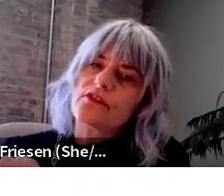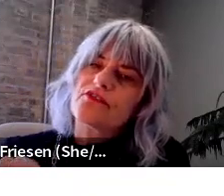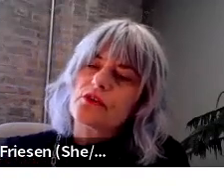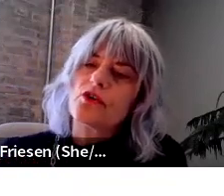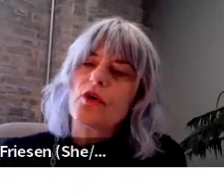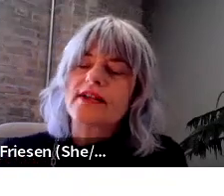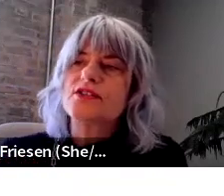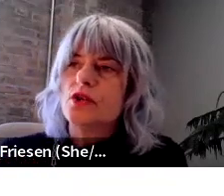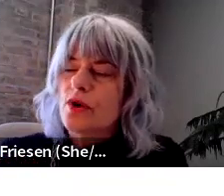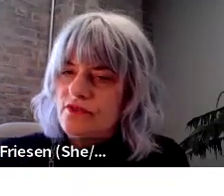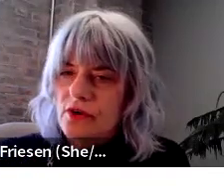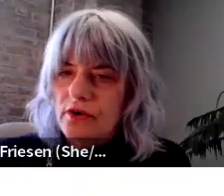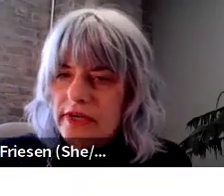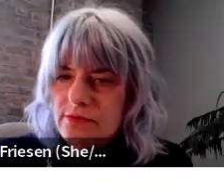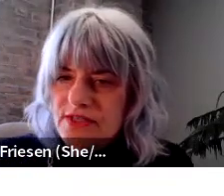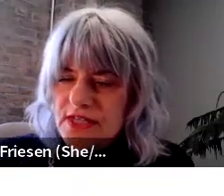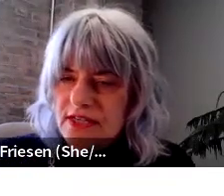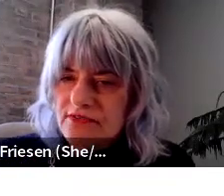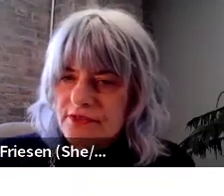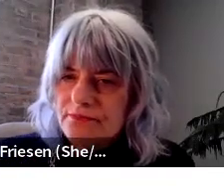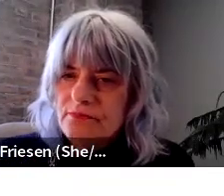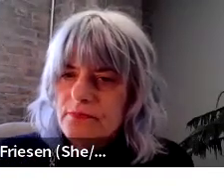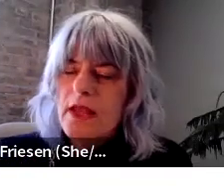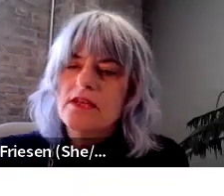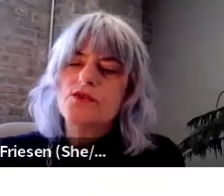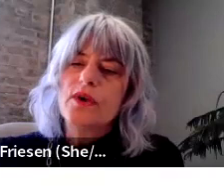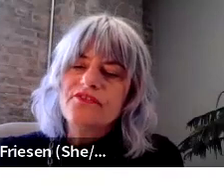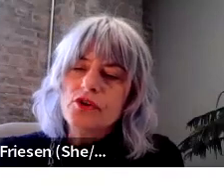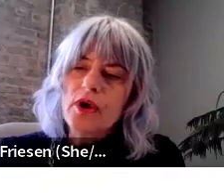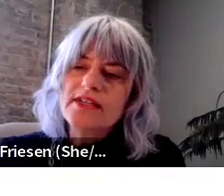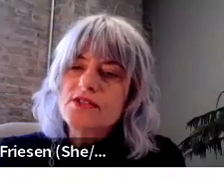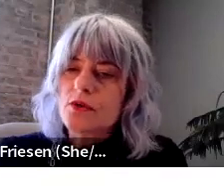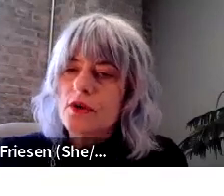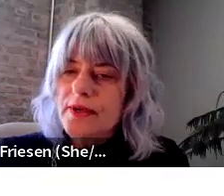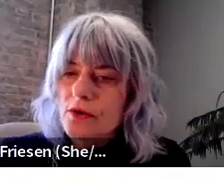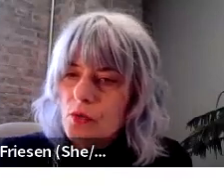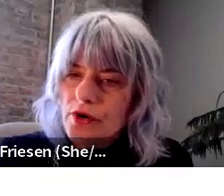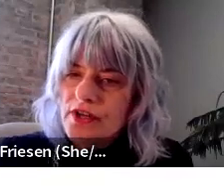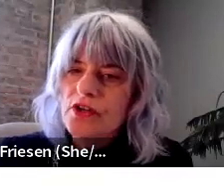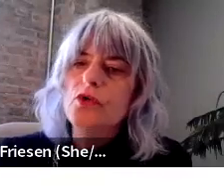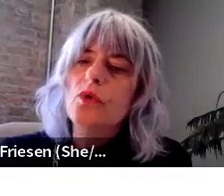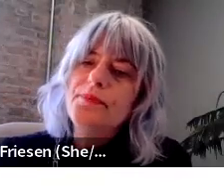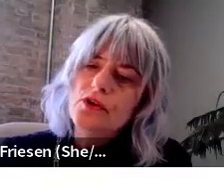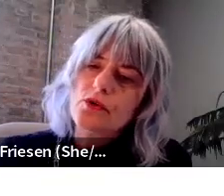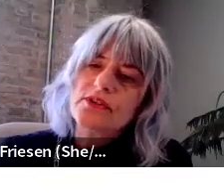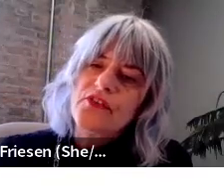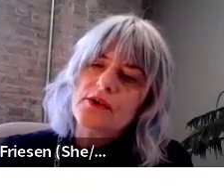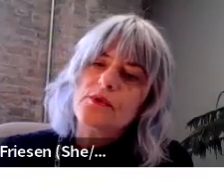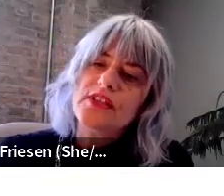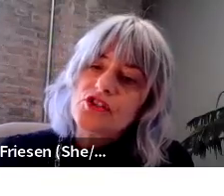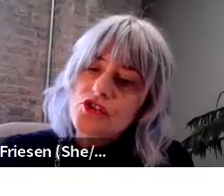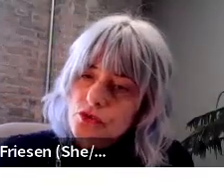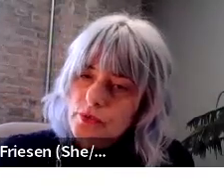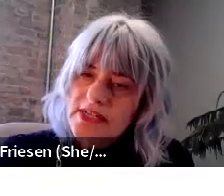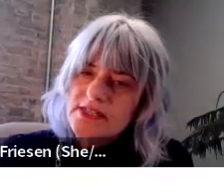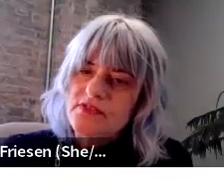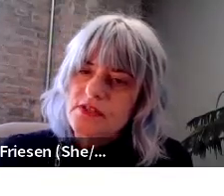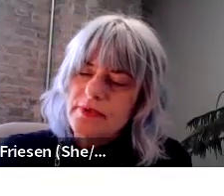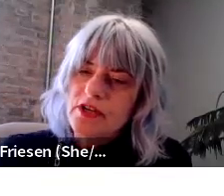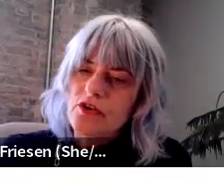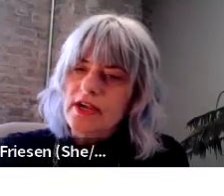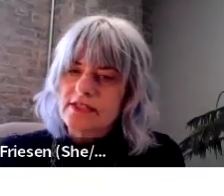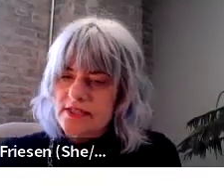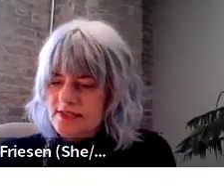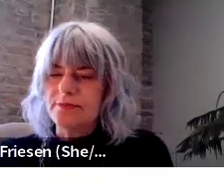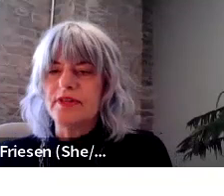funding for grants that you have already received. So if your grant has already been awarded, you will be notified within 2 weeks